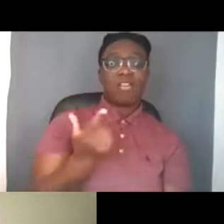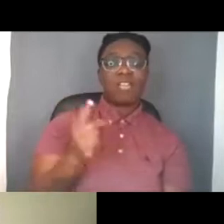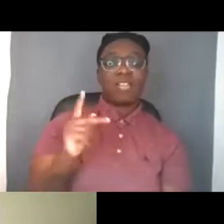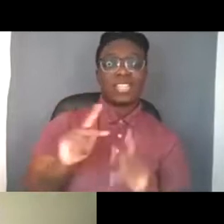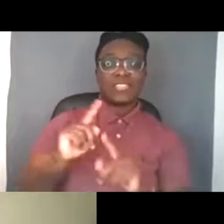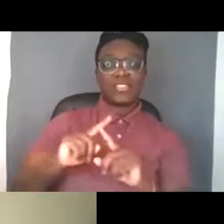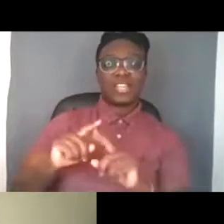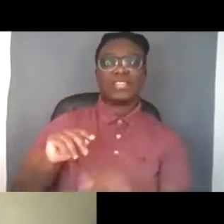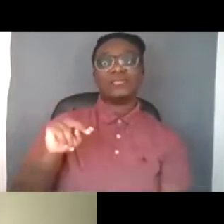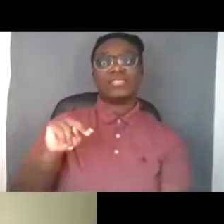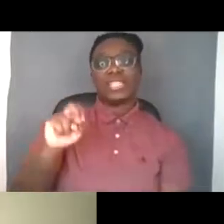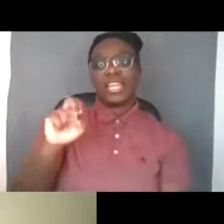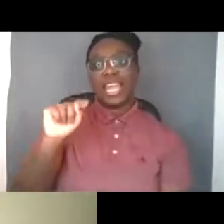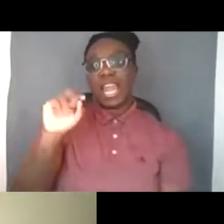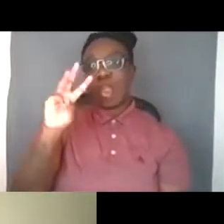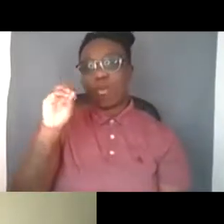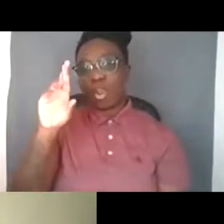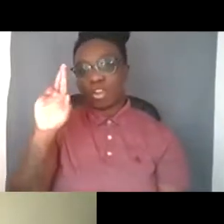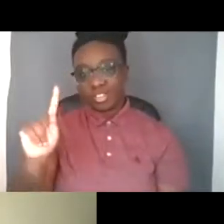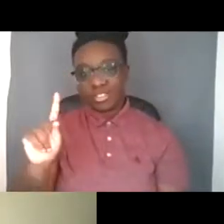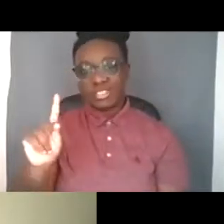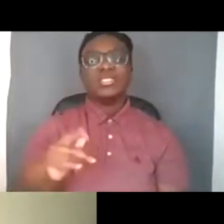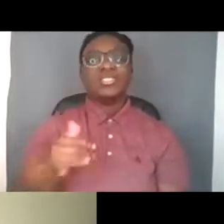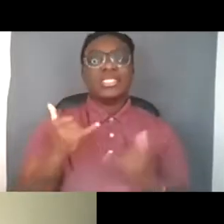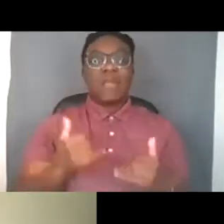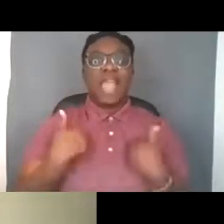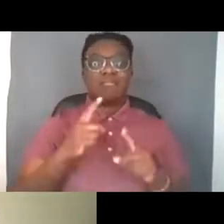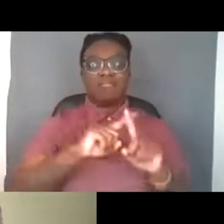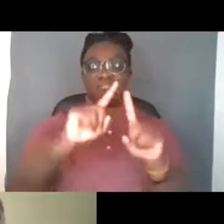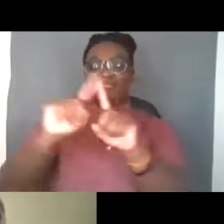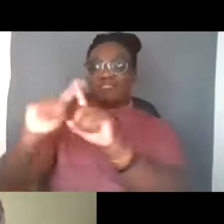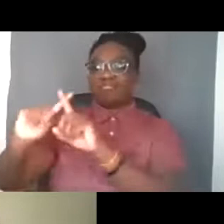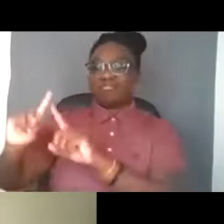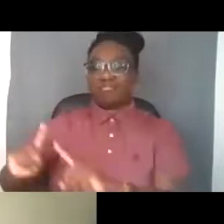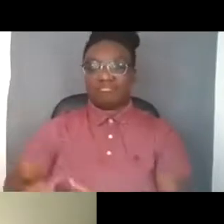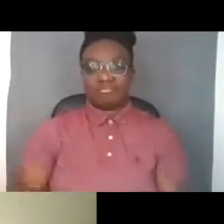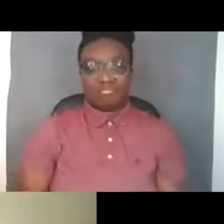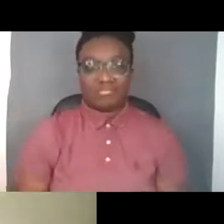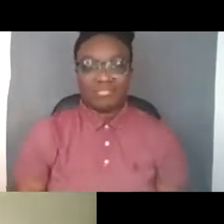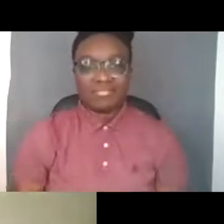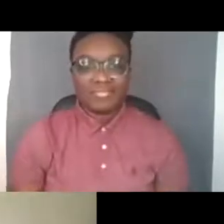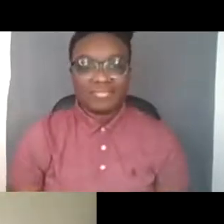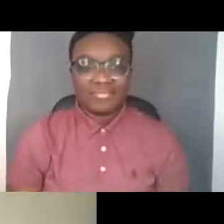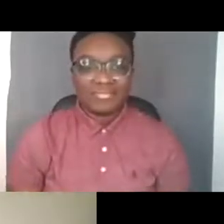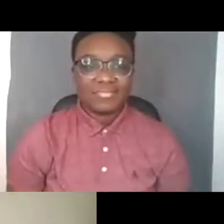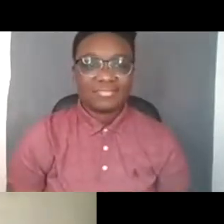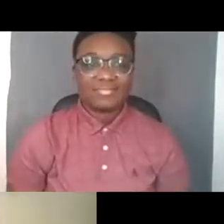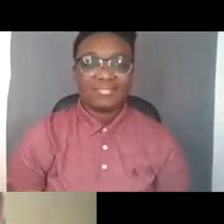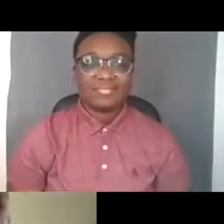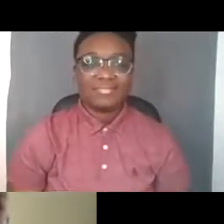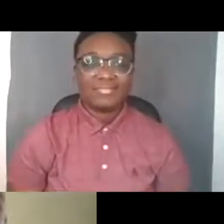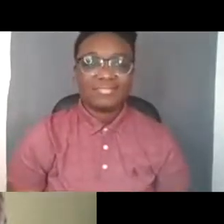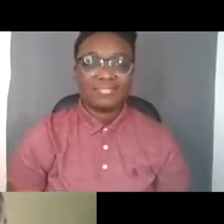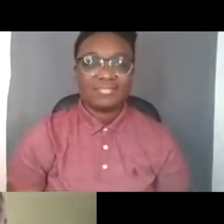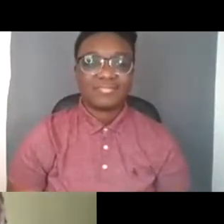have multiple. I know. And I pretend that I know everybody, you know, I pretend. Okay. You know?